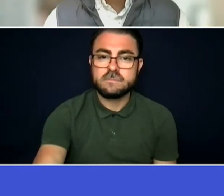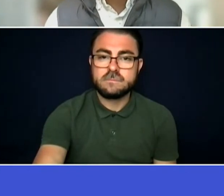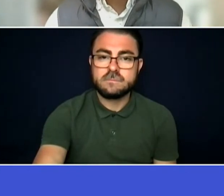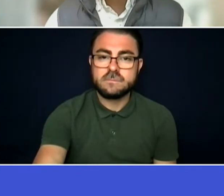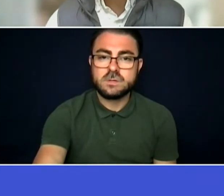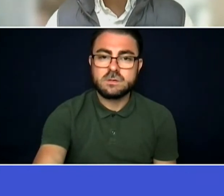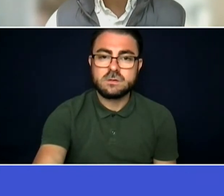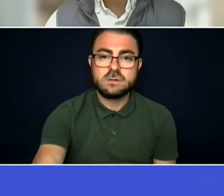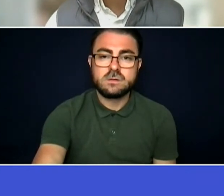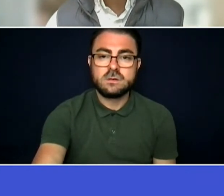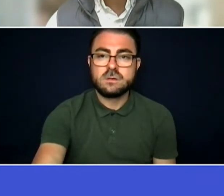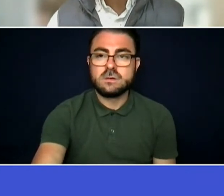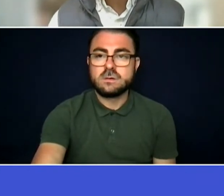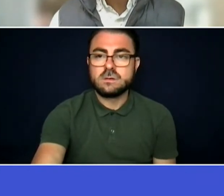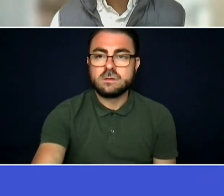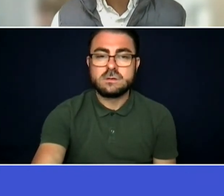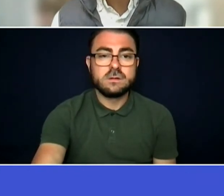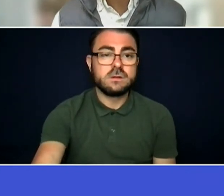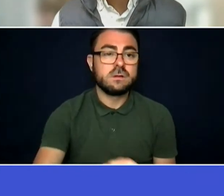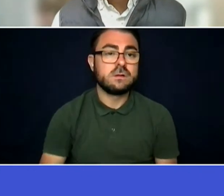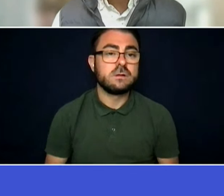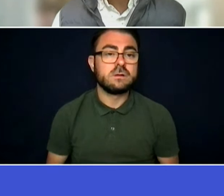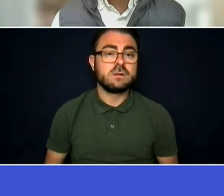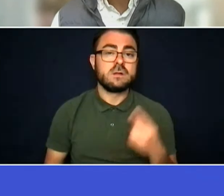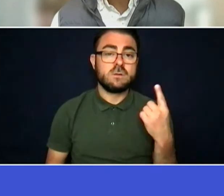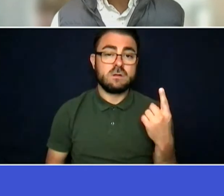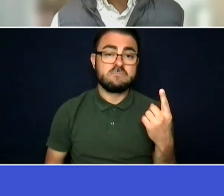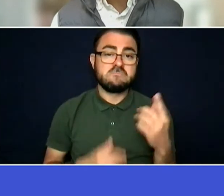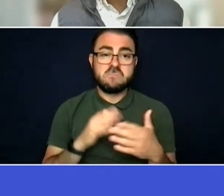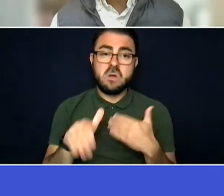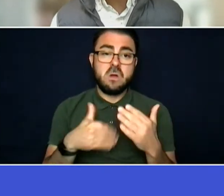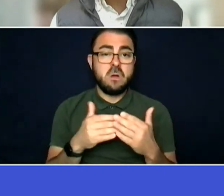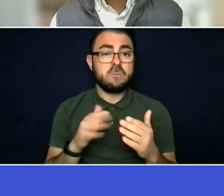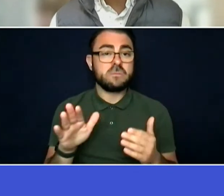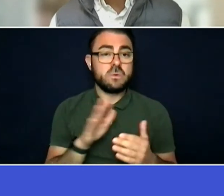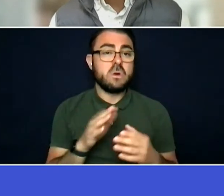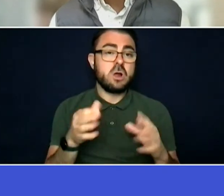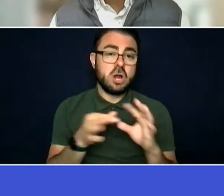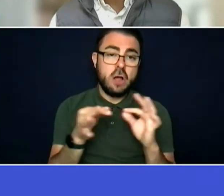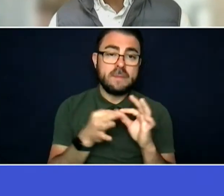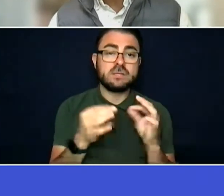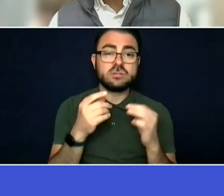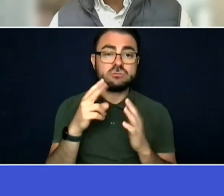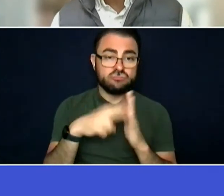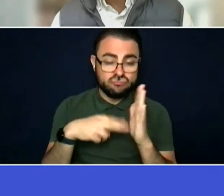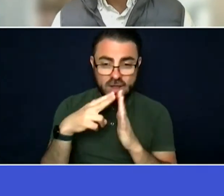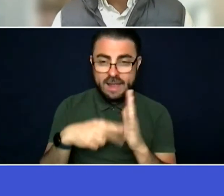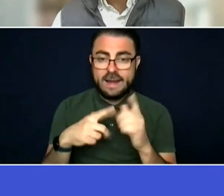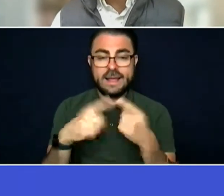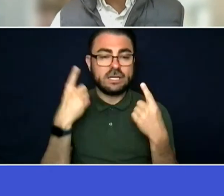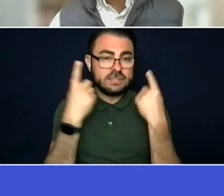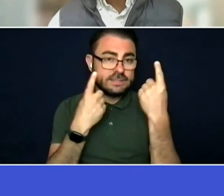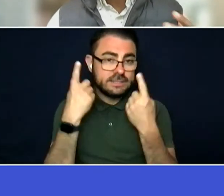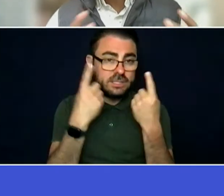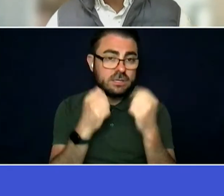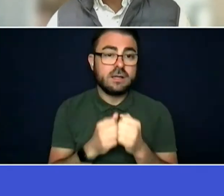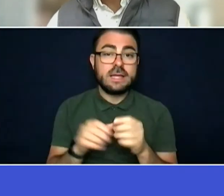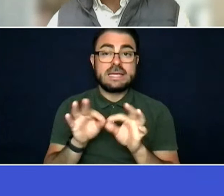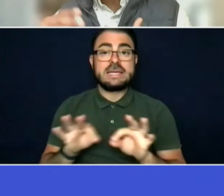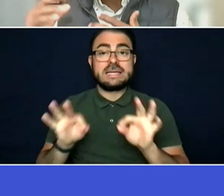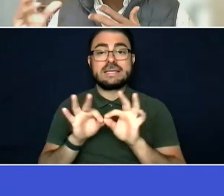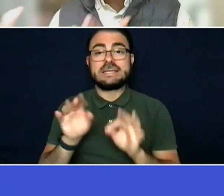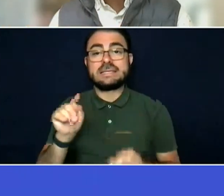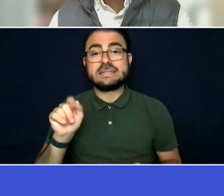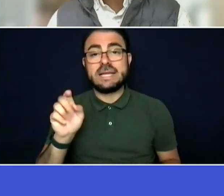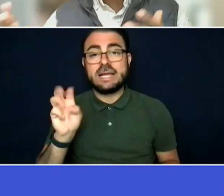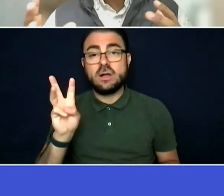every one of your comments were read and considered, and we summarized and provided key takeaways on our website. So